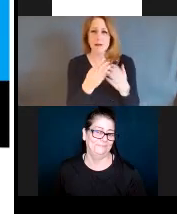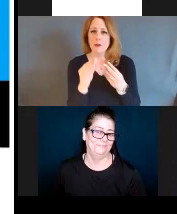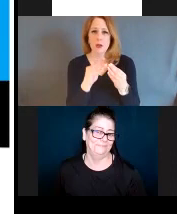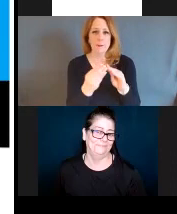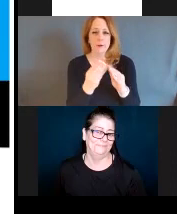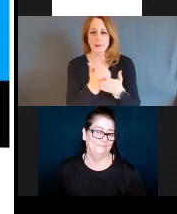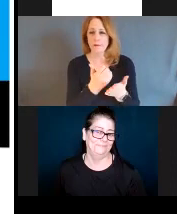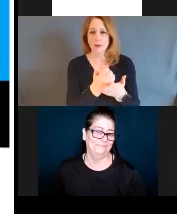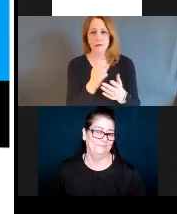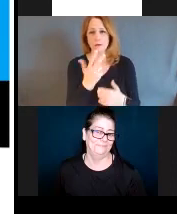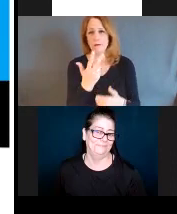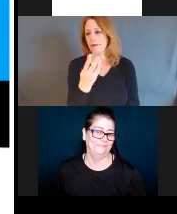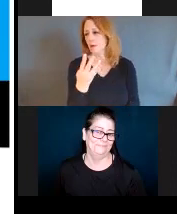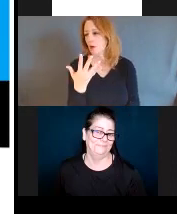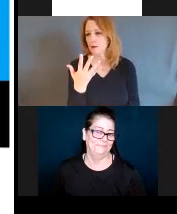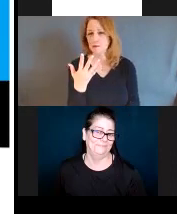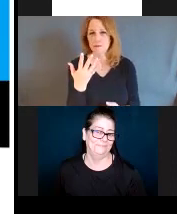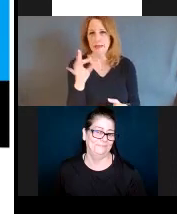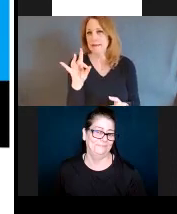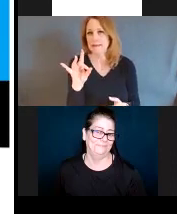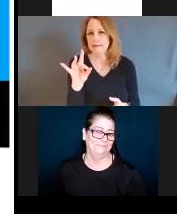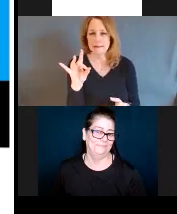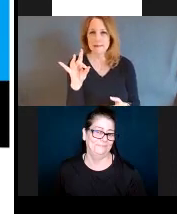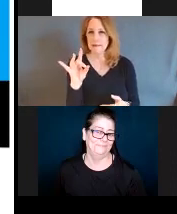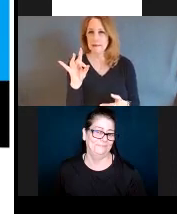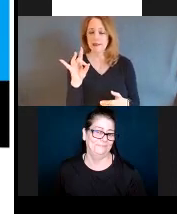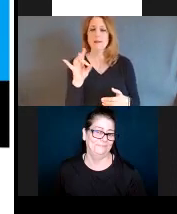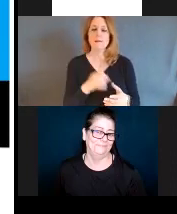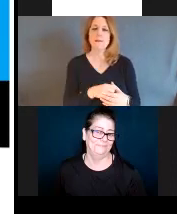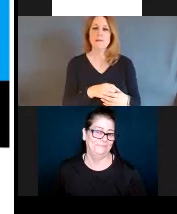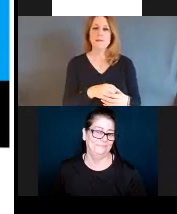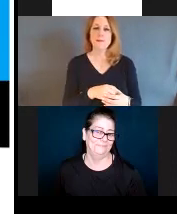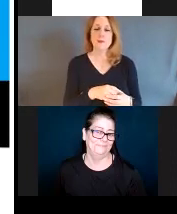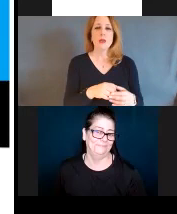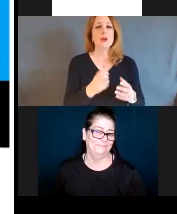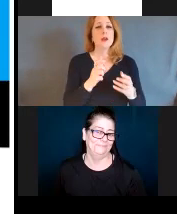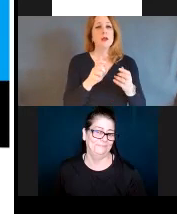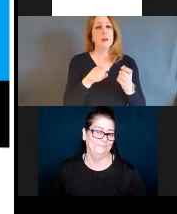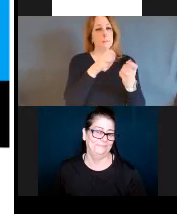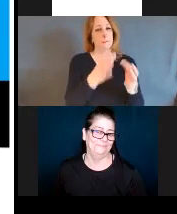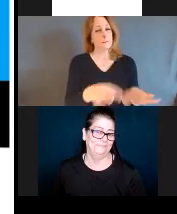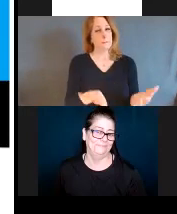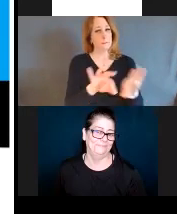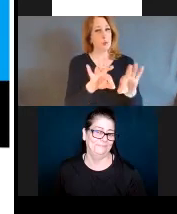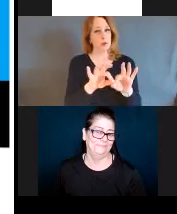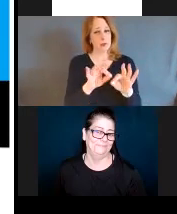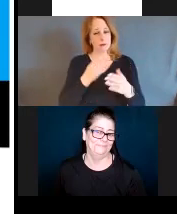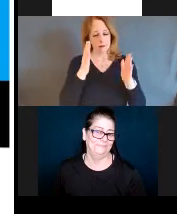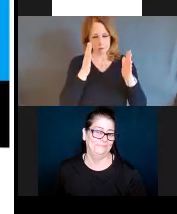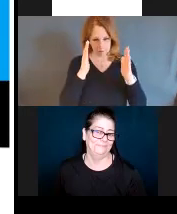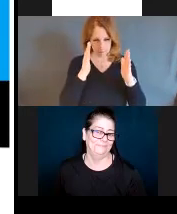3, 4, 8. The trick is to concentrate on the breath and to try to make it even.